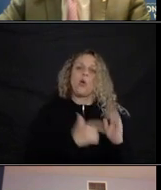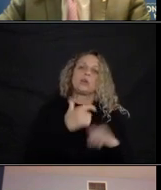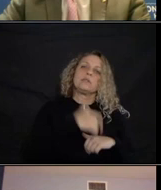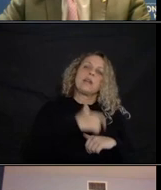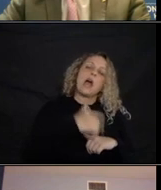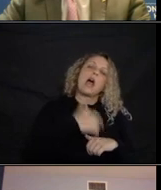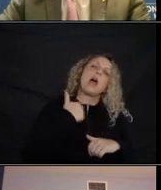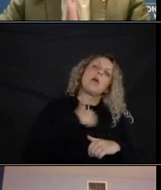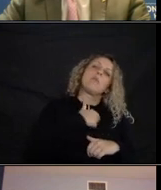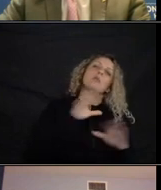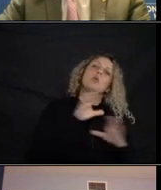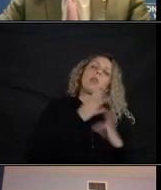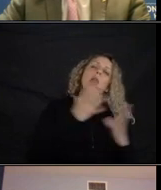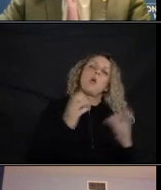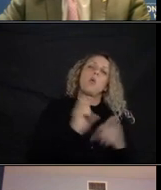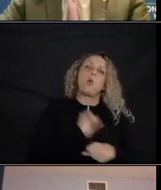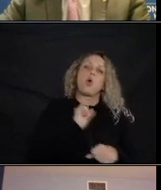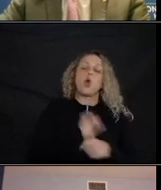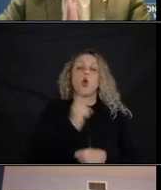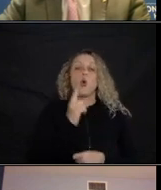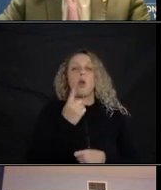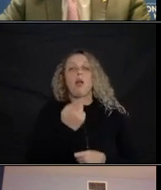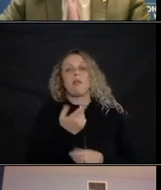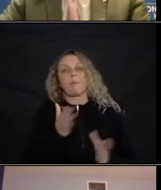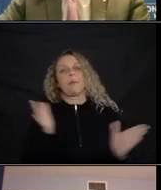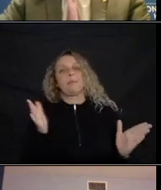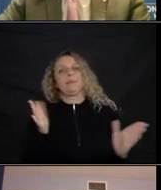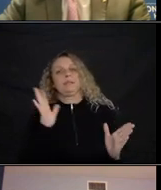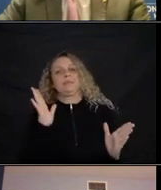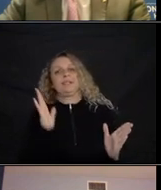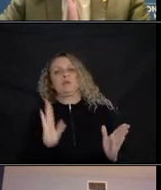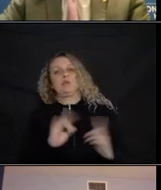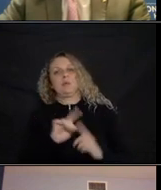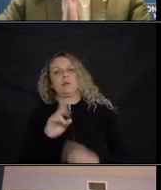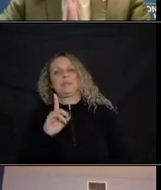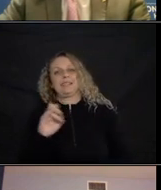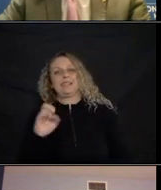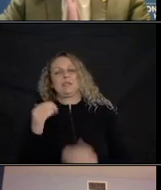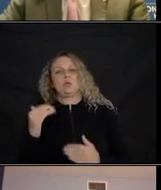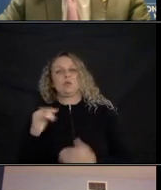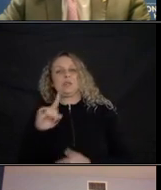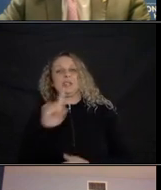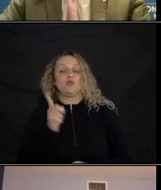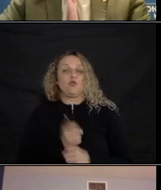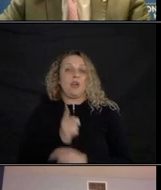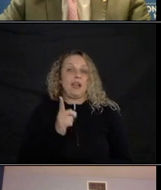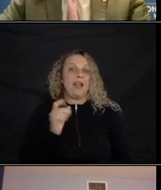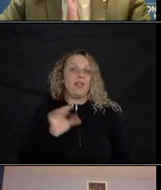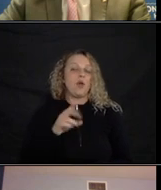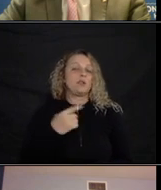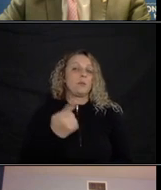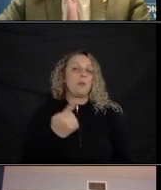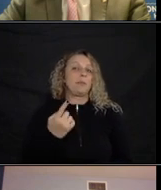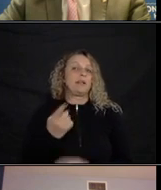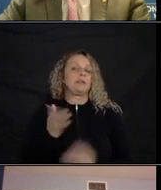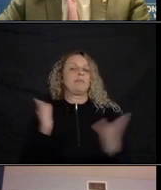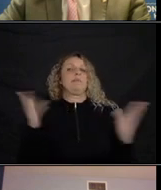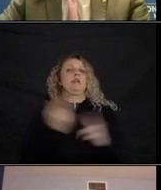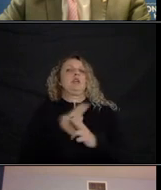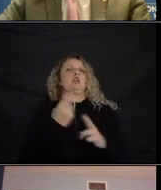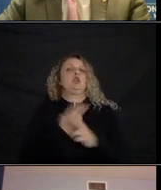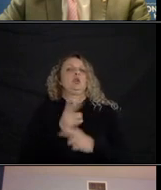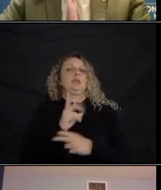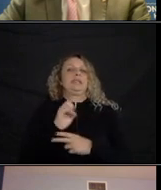actually been doing a lot of work. One of the public speakers mentioned a deed restriction, and he is in fact correct. There is a public use deed restriction